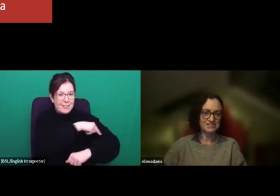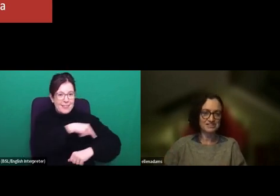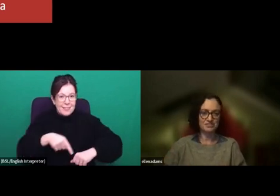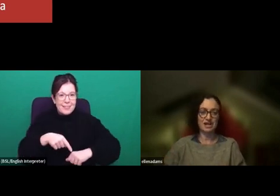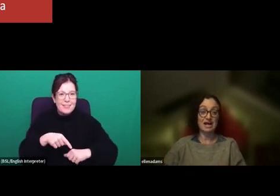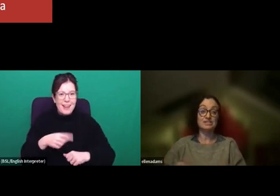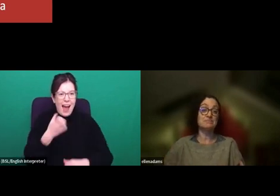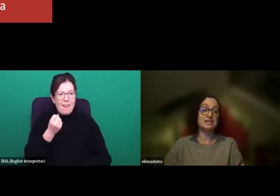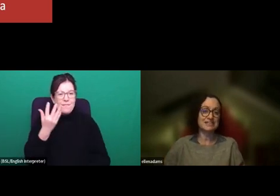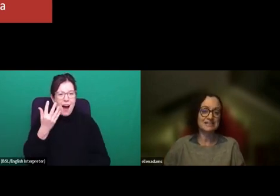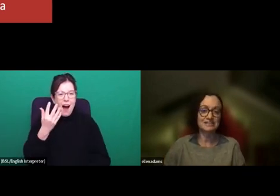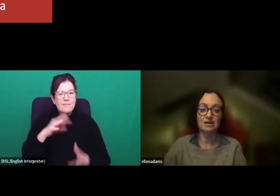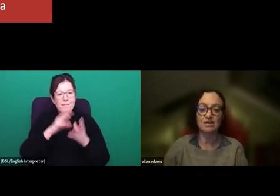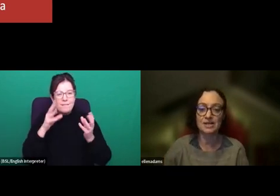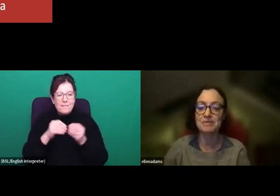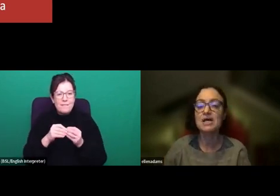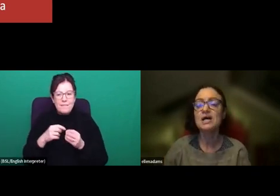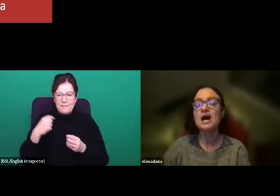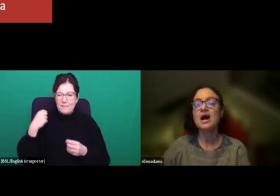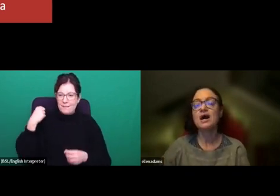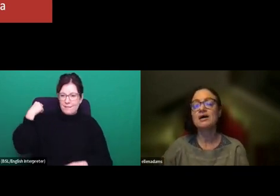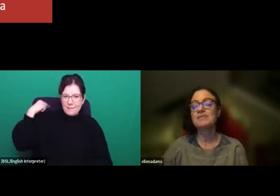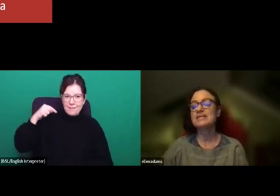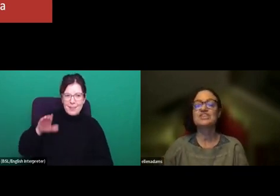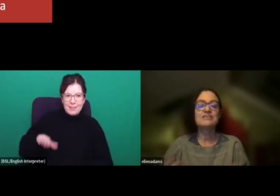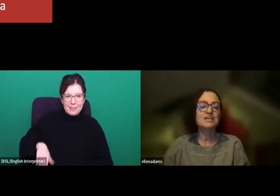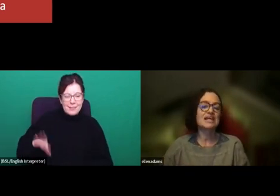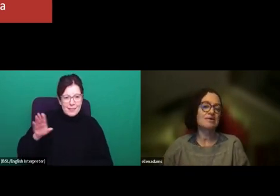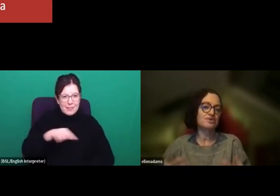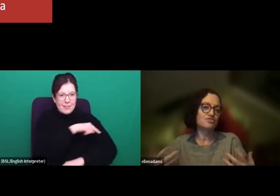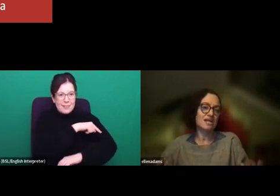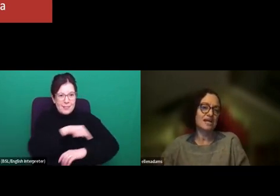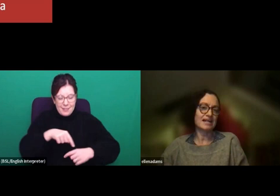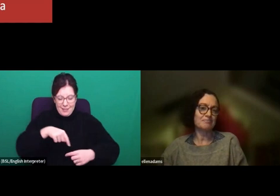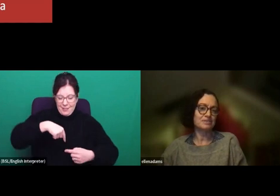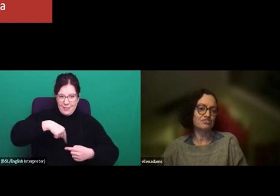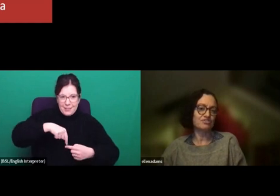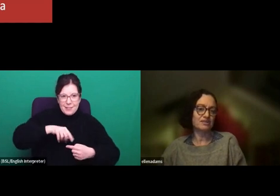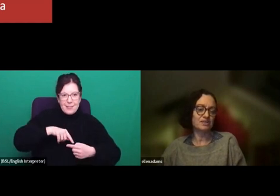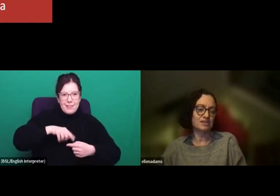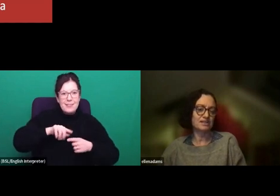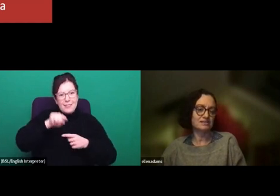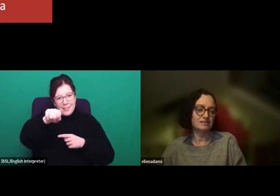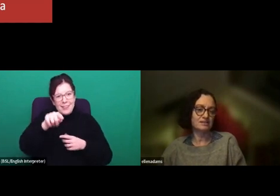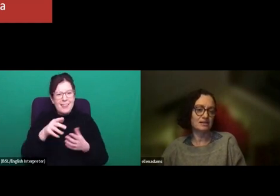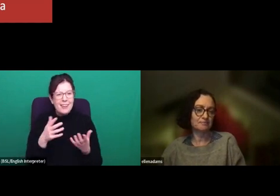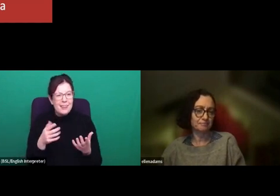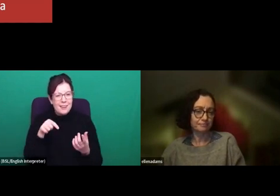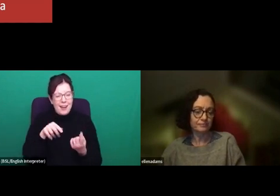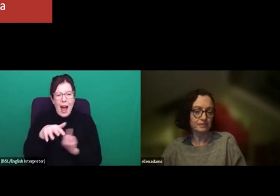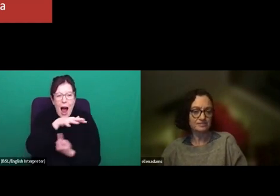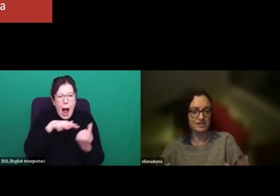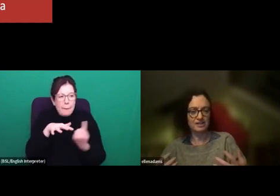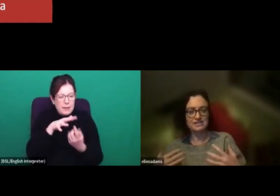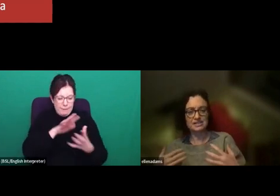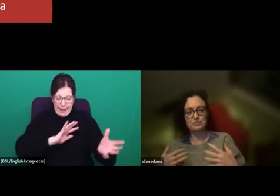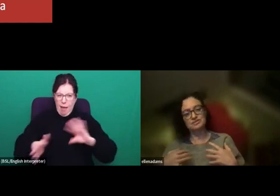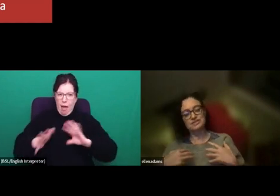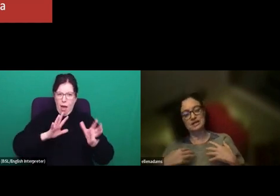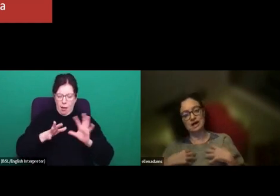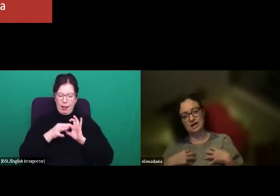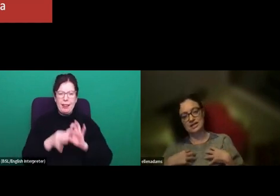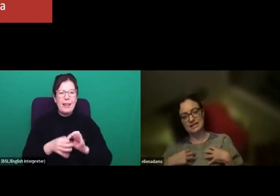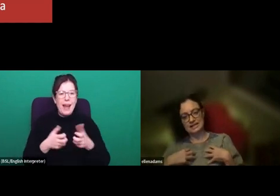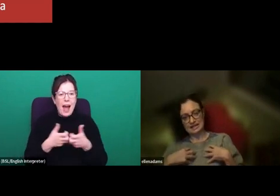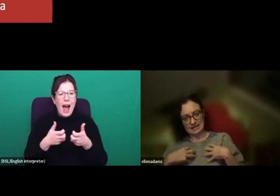five different lines of depicting time, and generally how you create atmosphere and things like that. So the idea